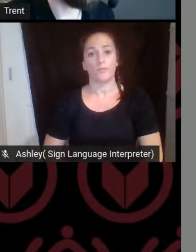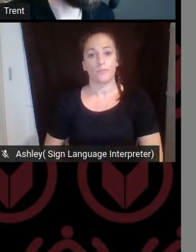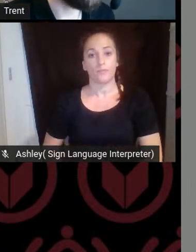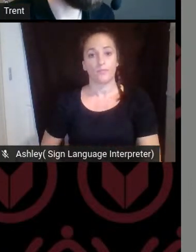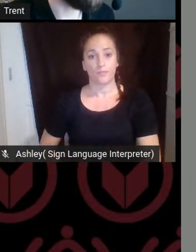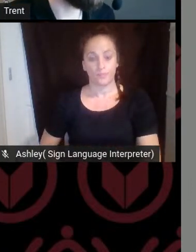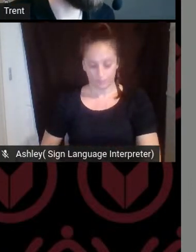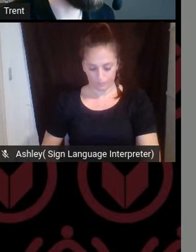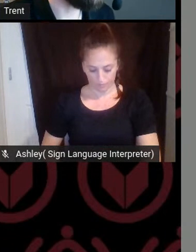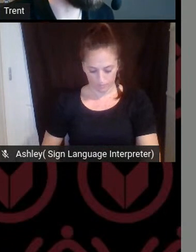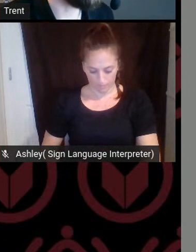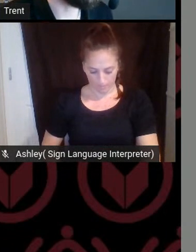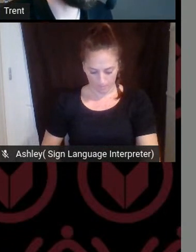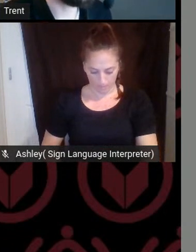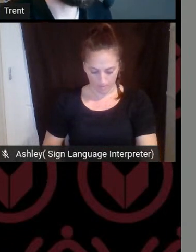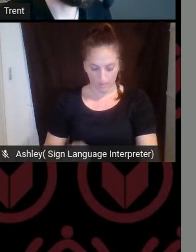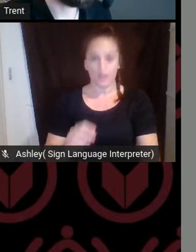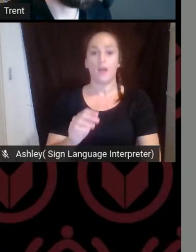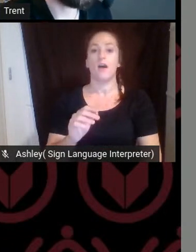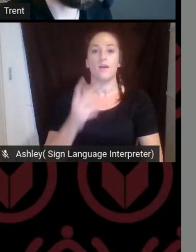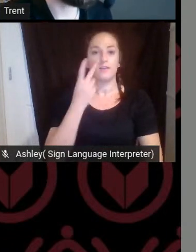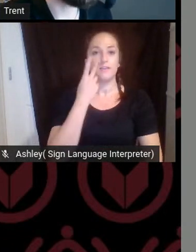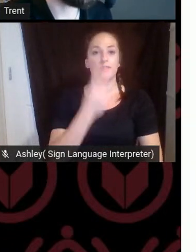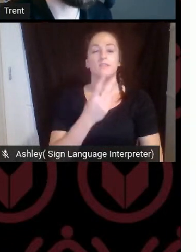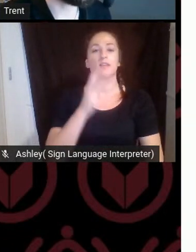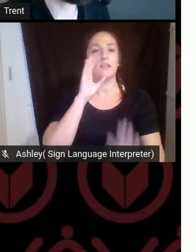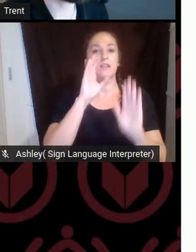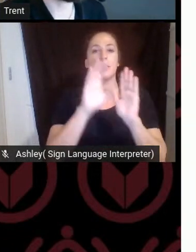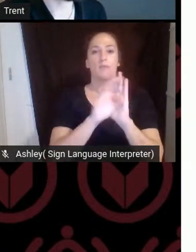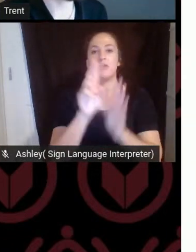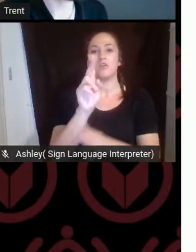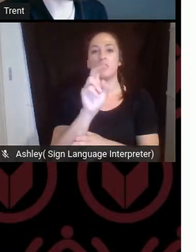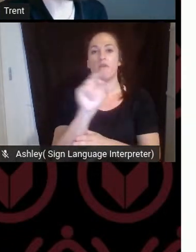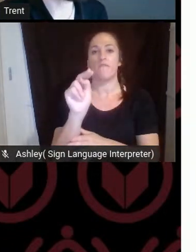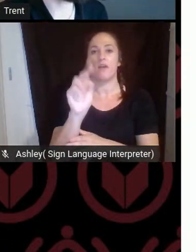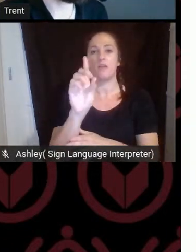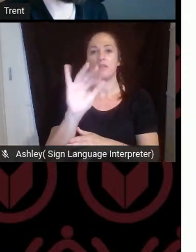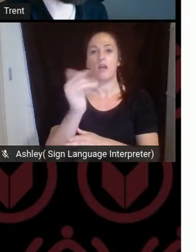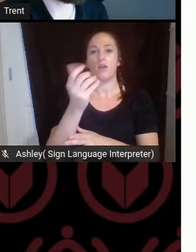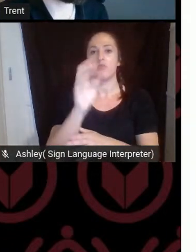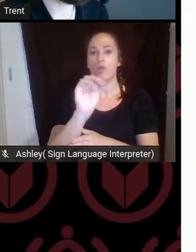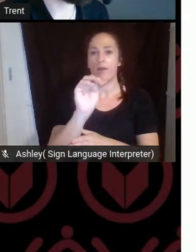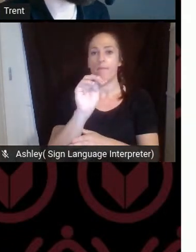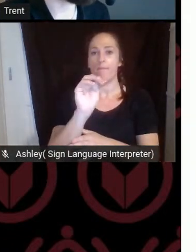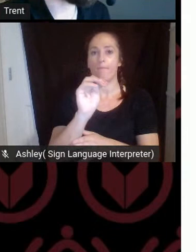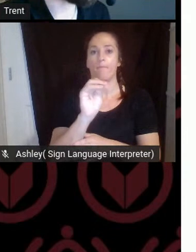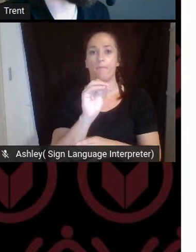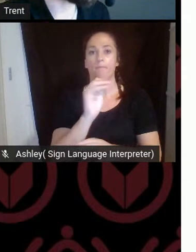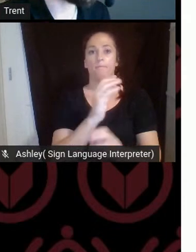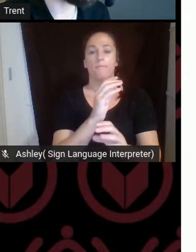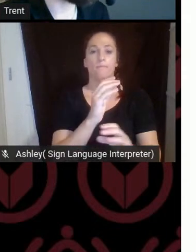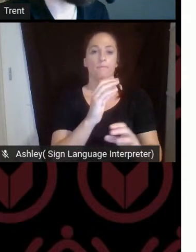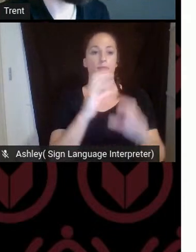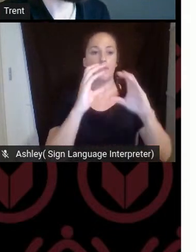I have a Venn diagram here. Here we go. I'm going to insert this into my my assignment.